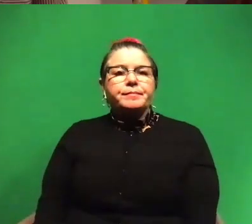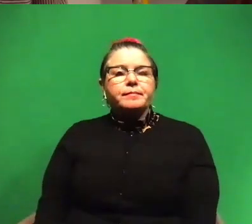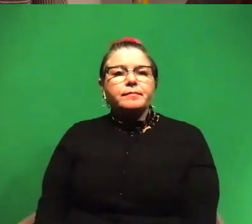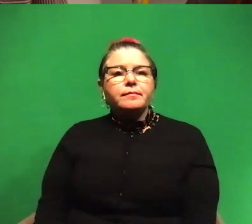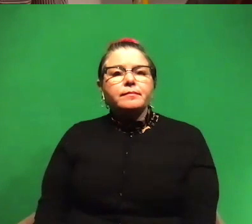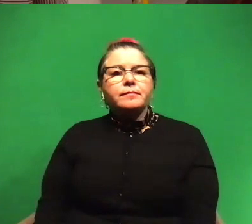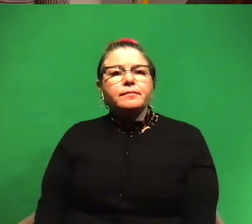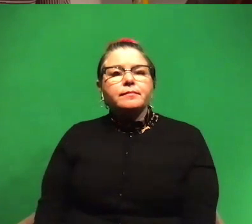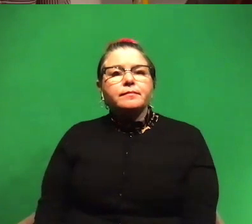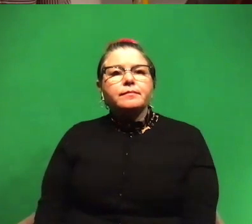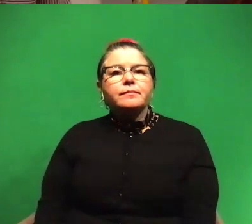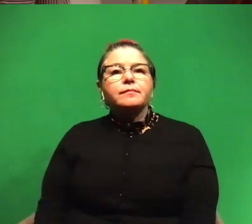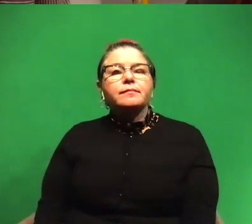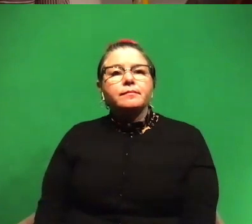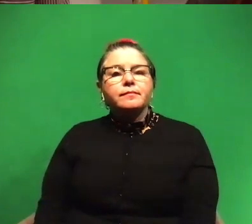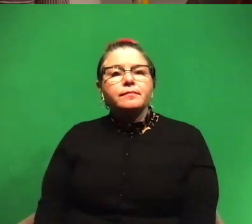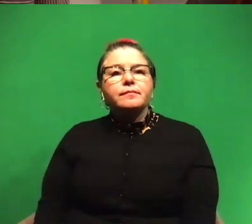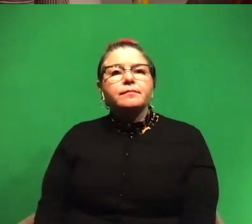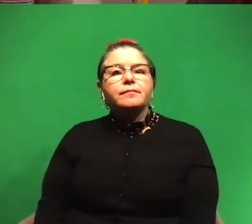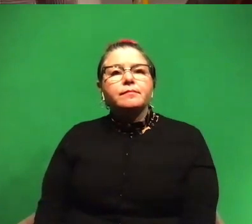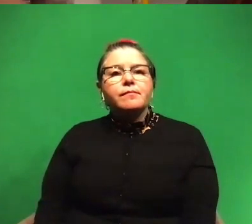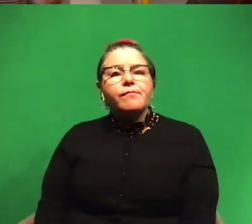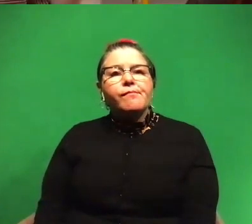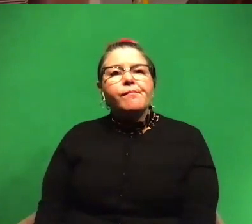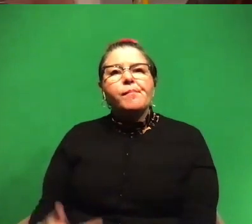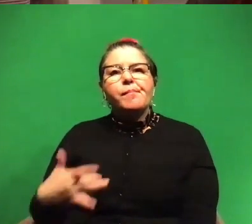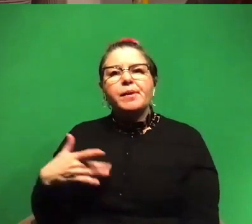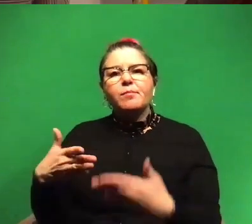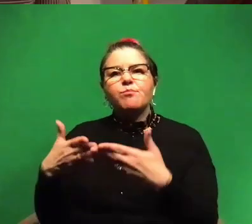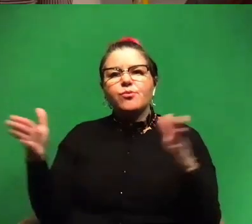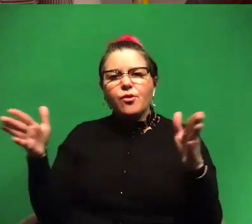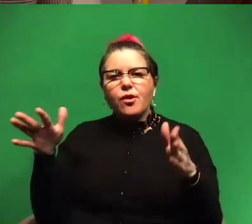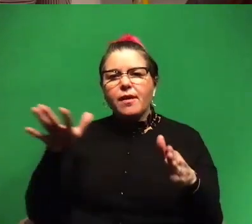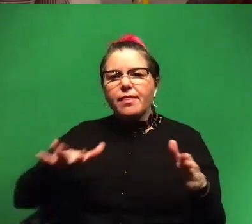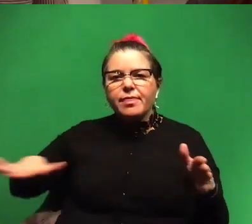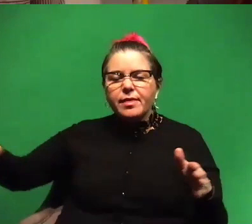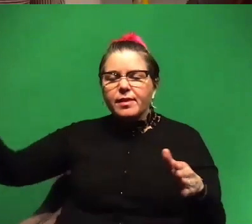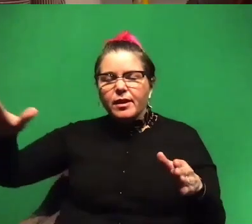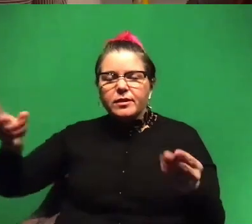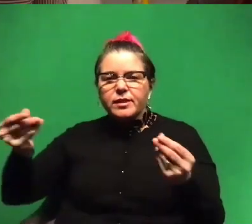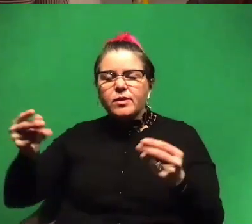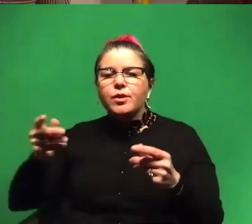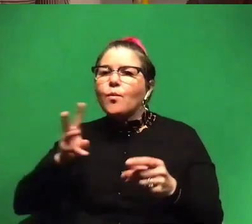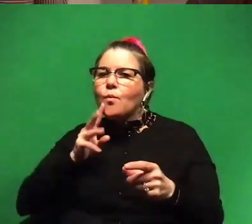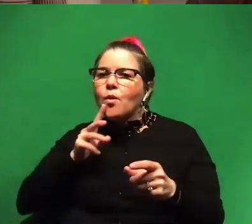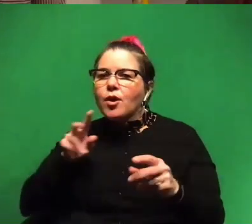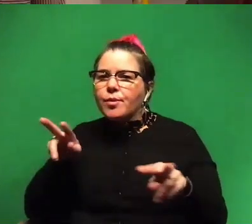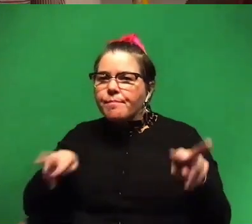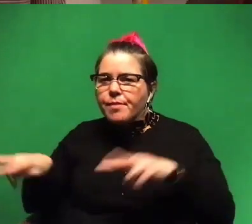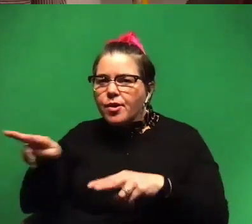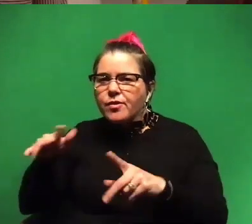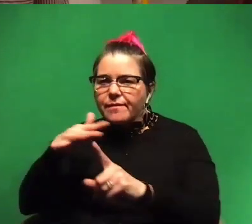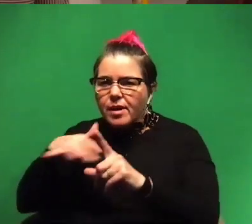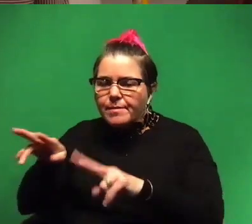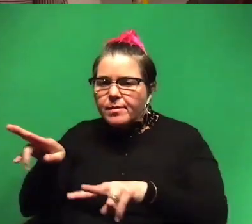And so a lot of that work involves kind of broadly across their territory, a lot of water monitoring, environmental